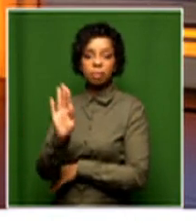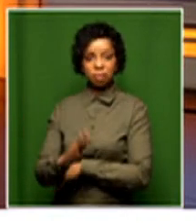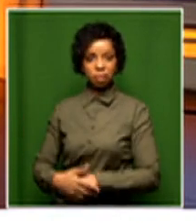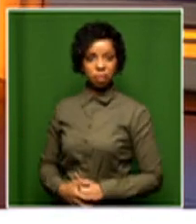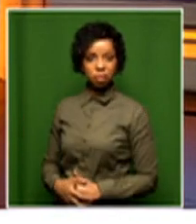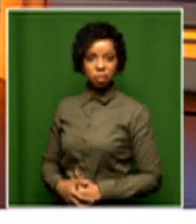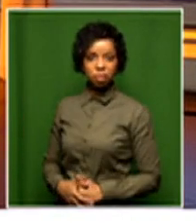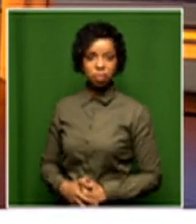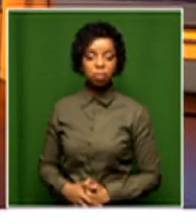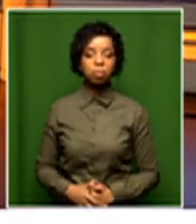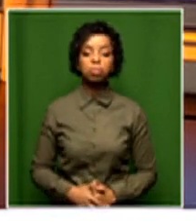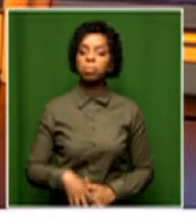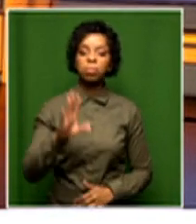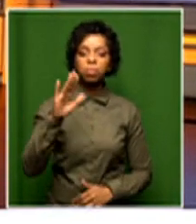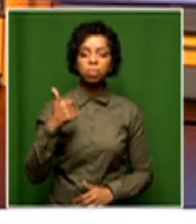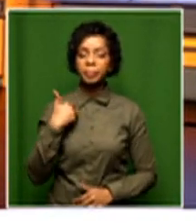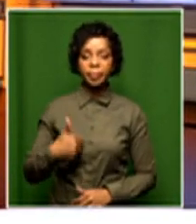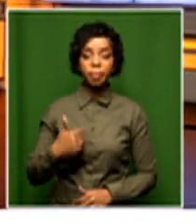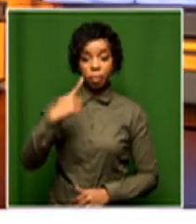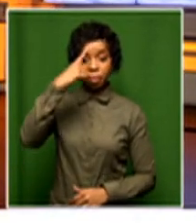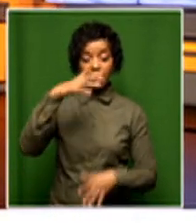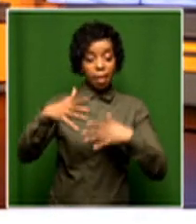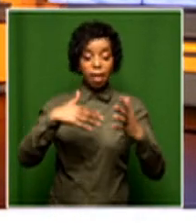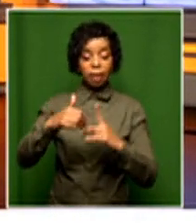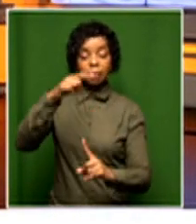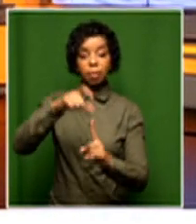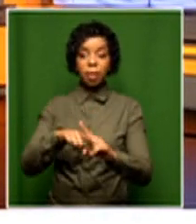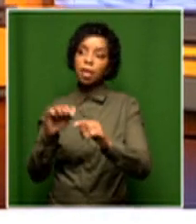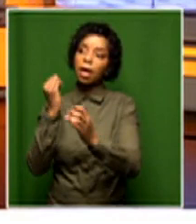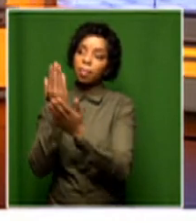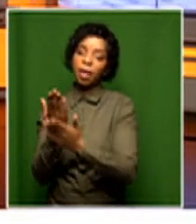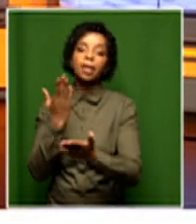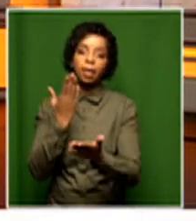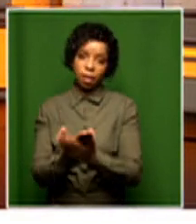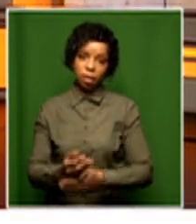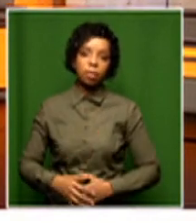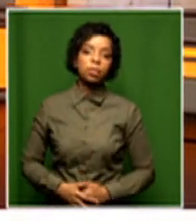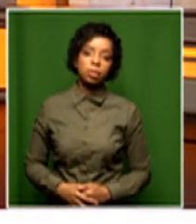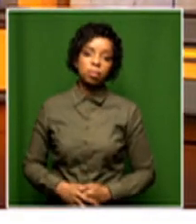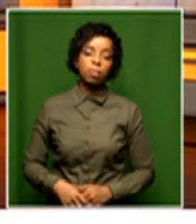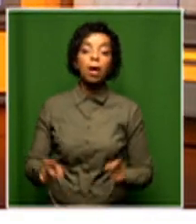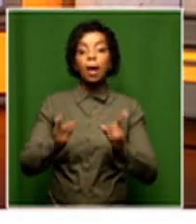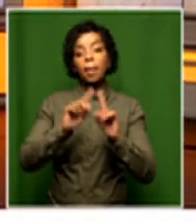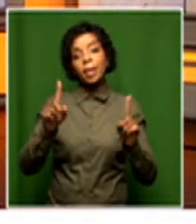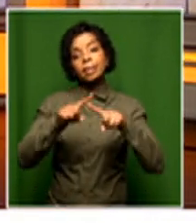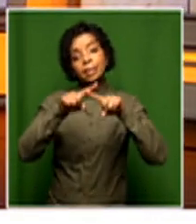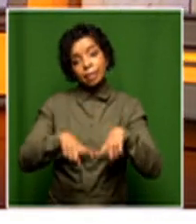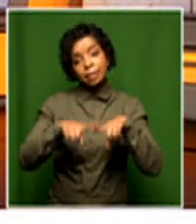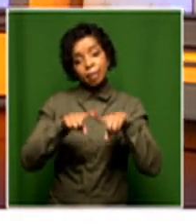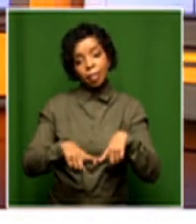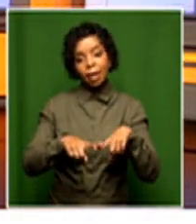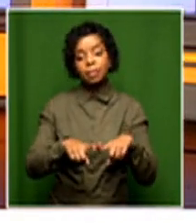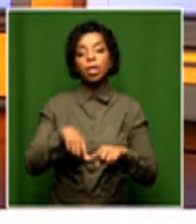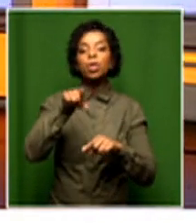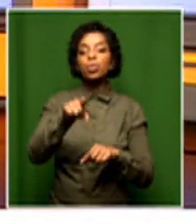No, I think anyone is allowed to apply. It's just that, of course, it really depends what your definition of